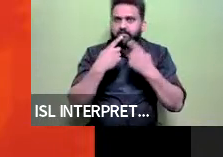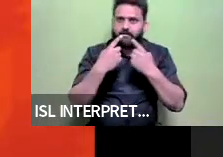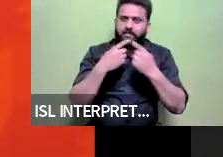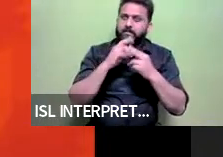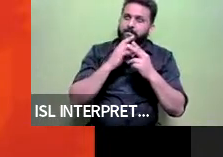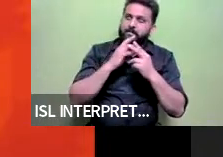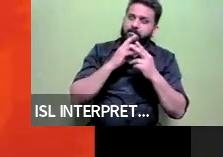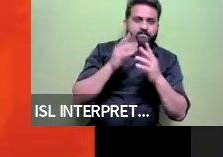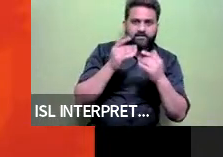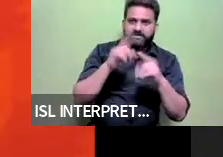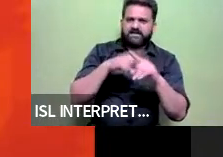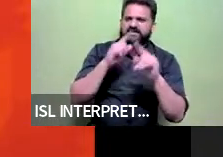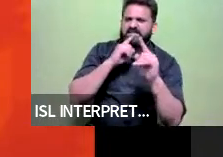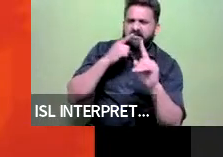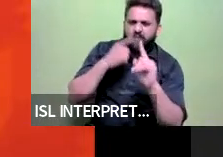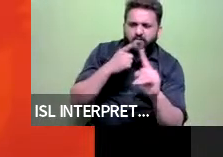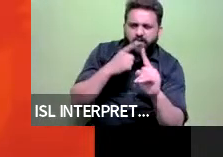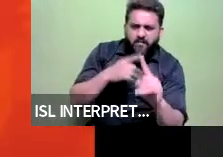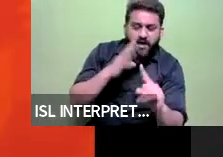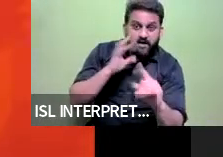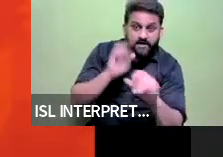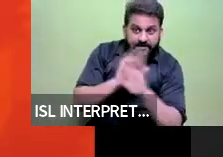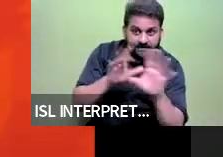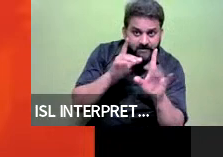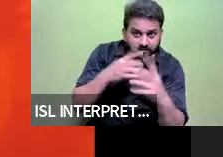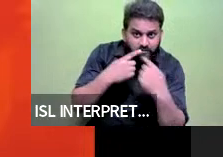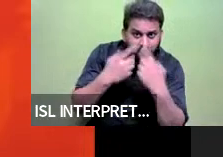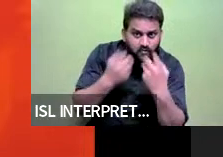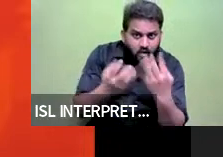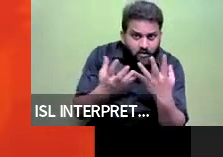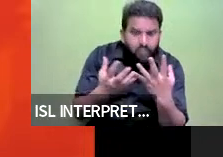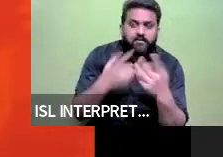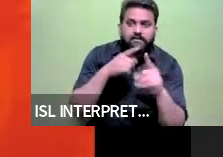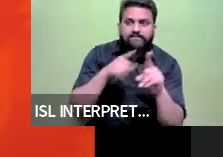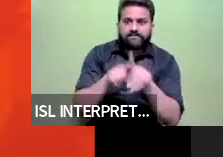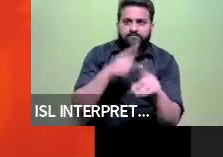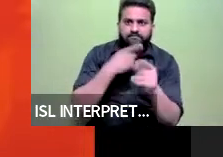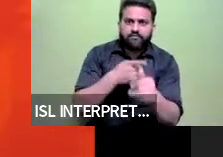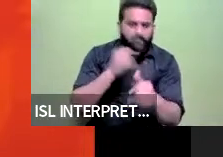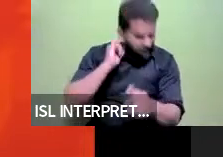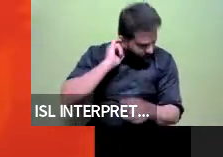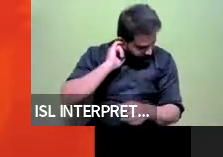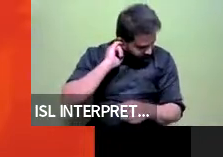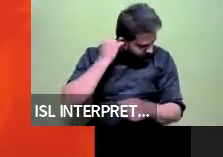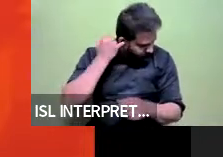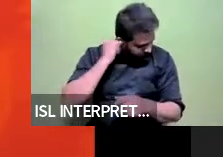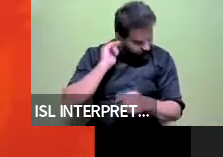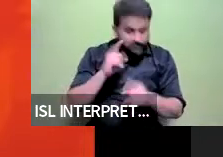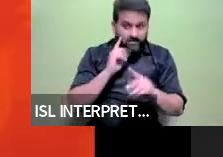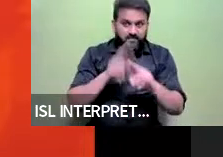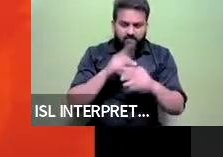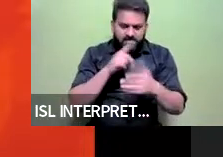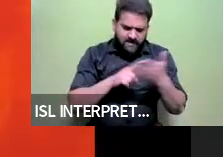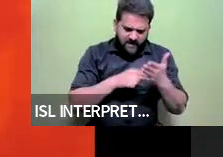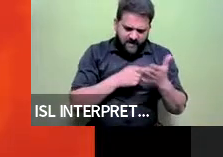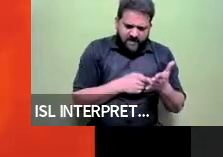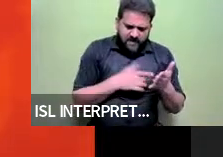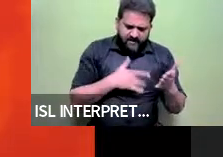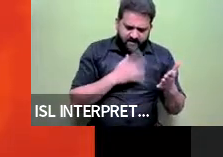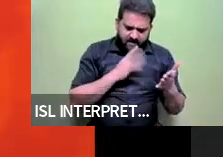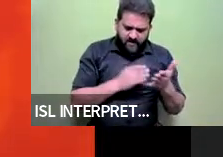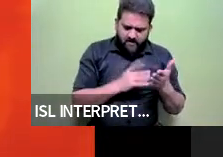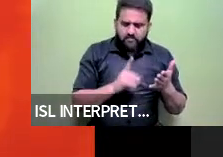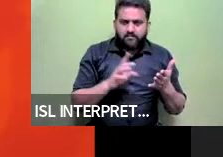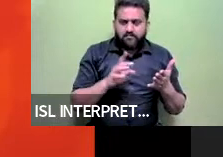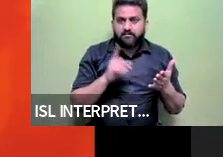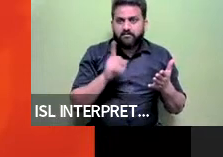clear about it, very sure about it, on which point you are going to do. If it's wrong on the facts, respondent has said something,